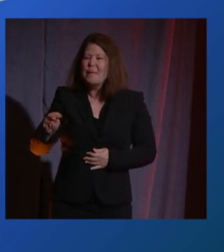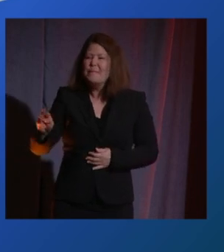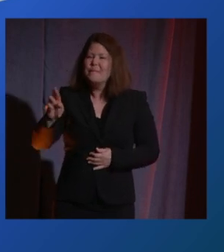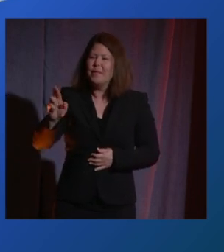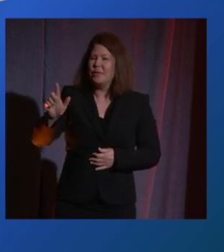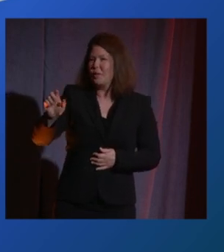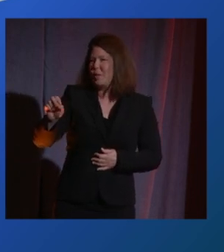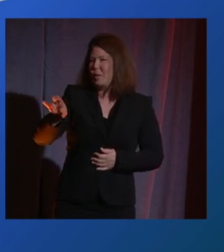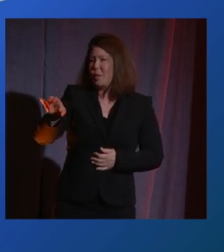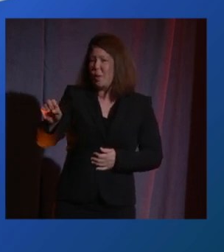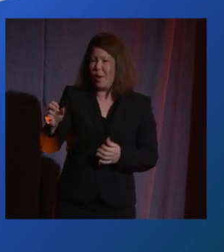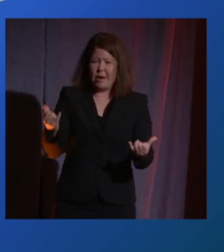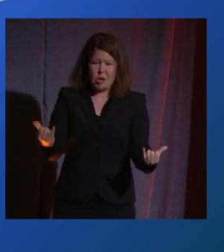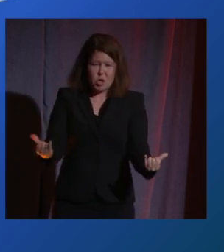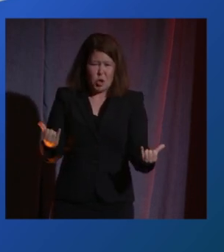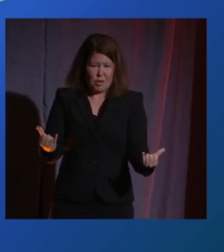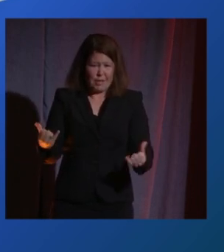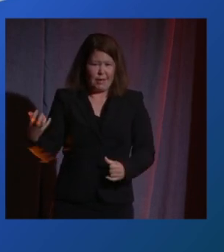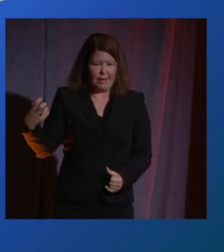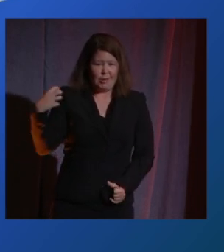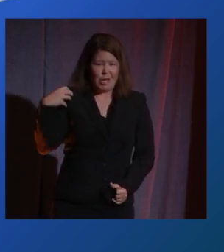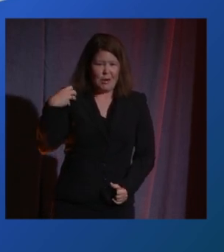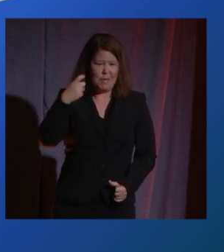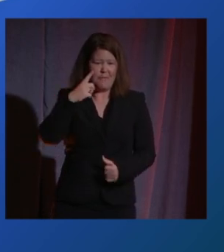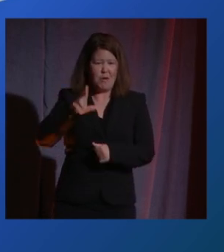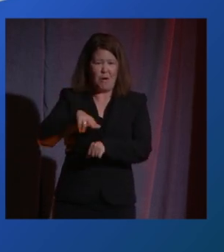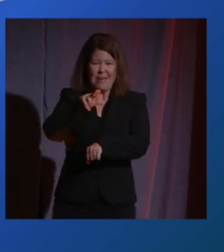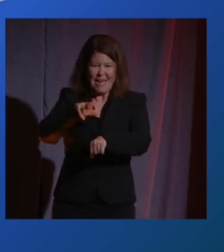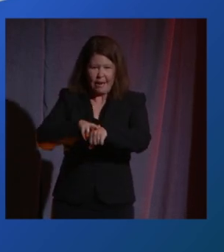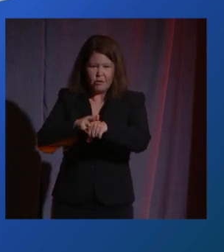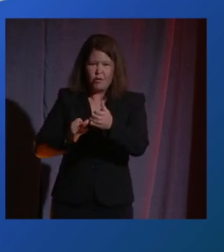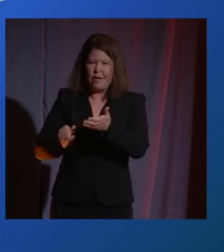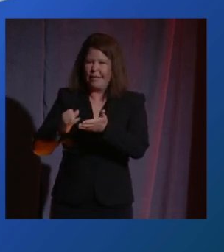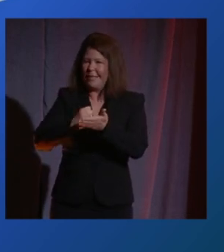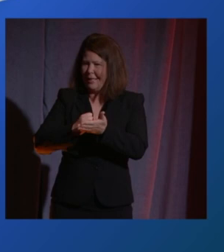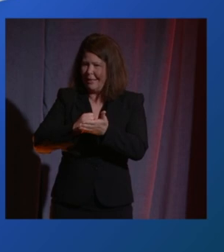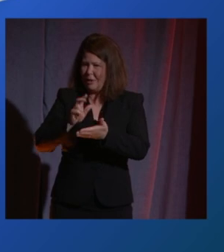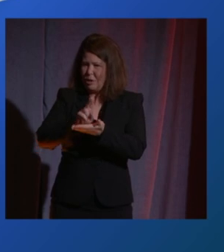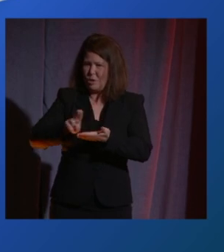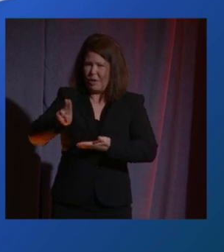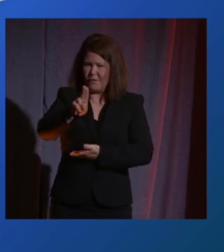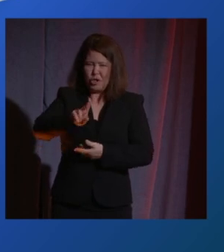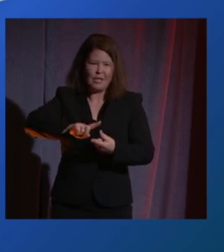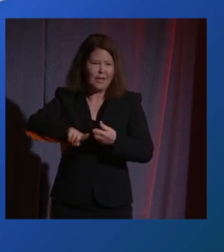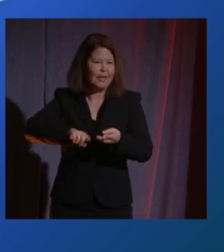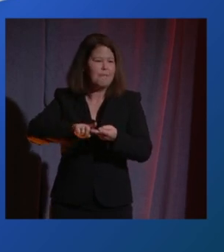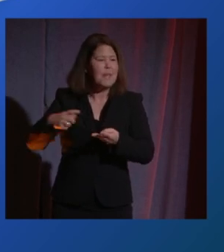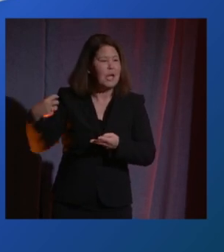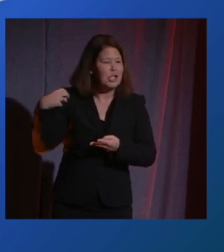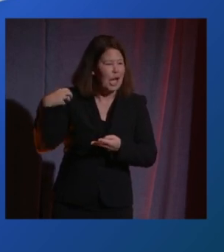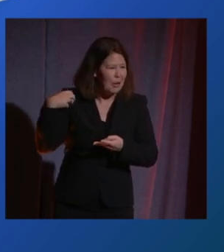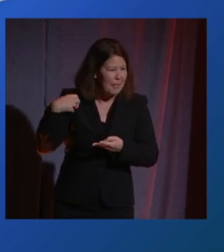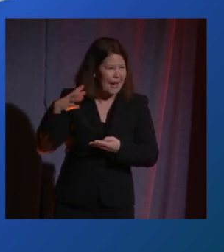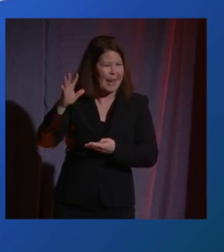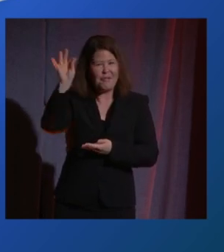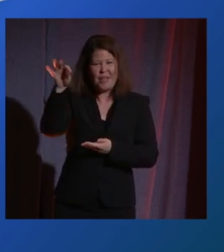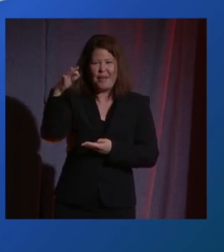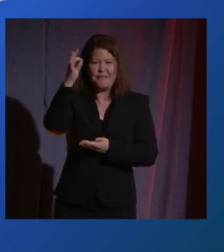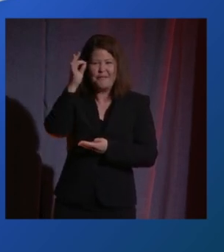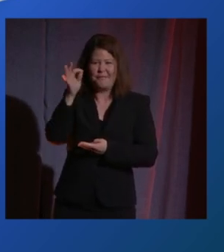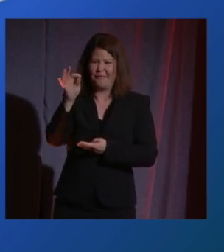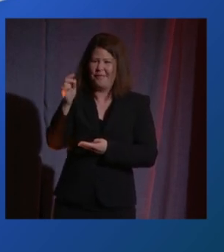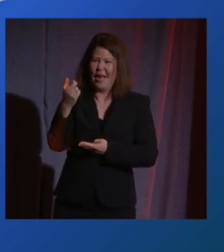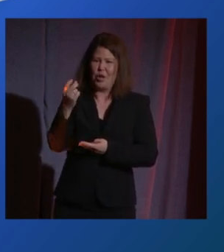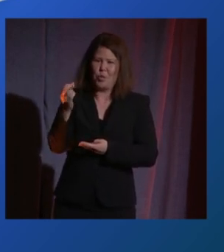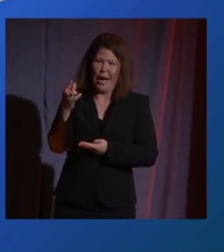currently the chairman of the National Intelligence University chairman of the Federation of American scientists a